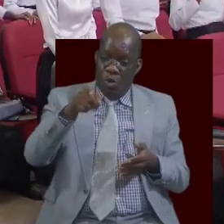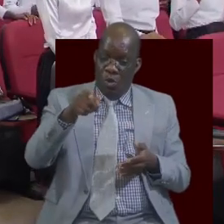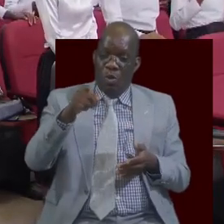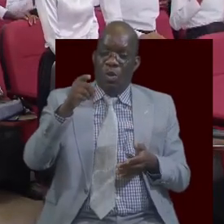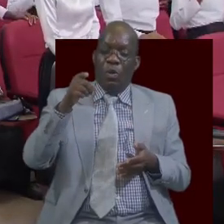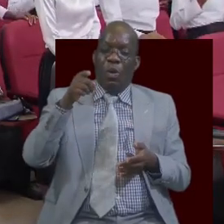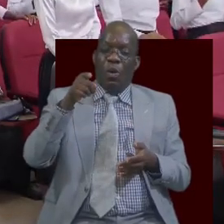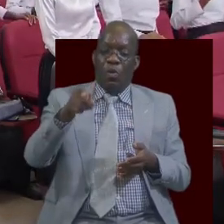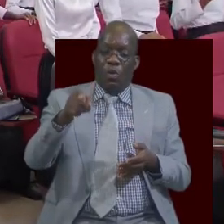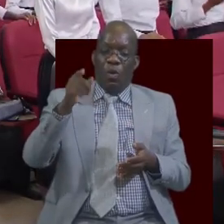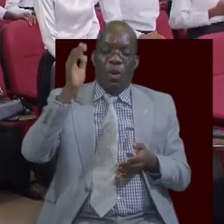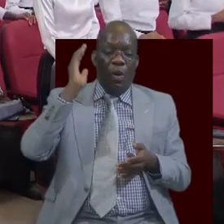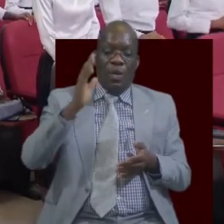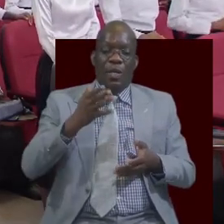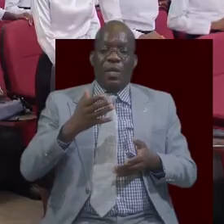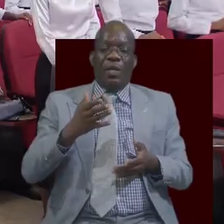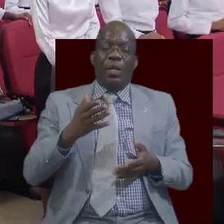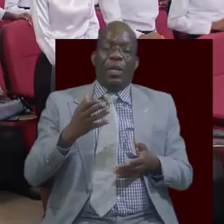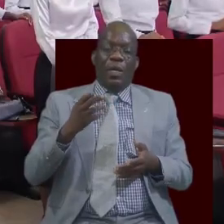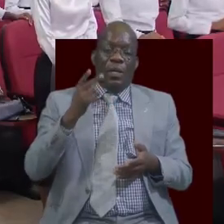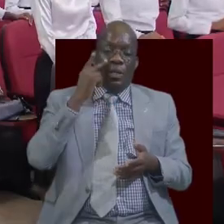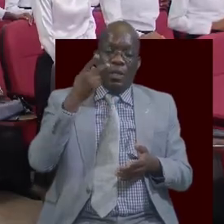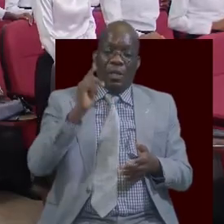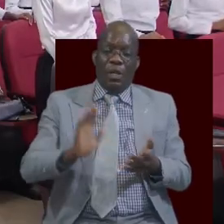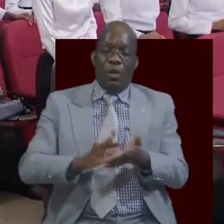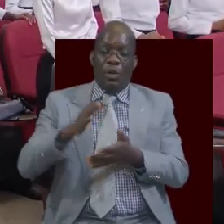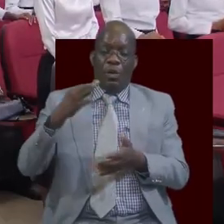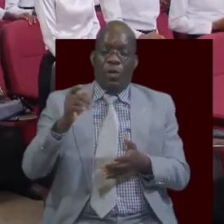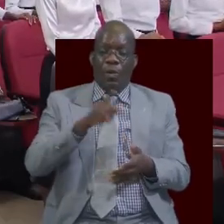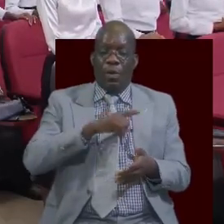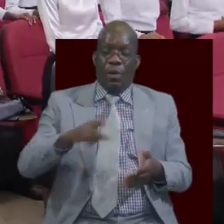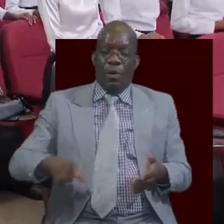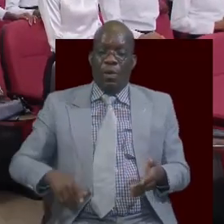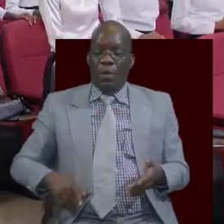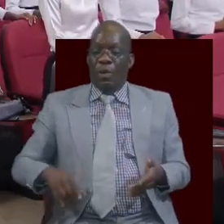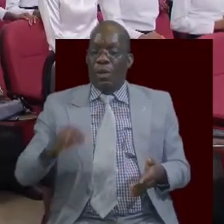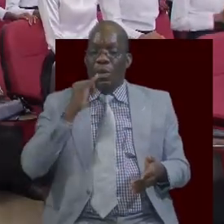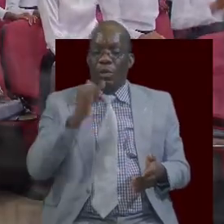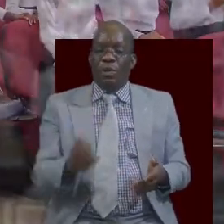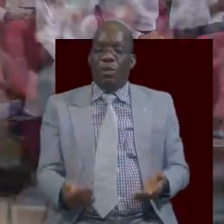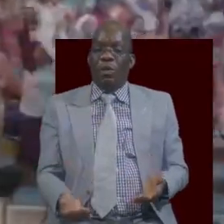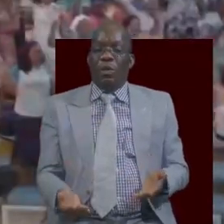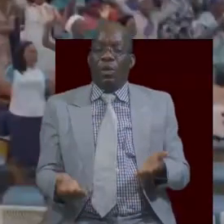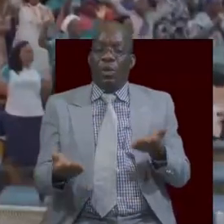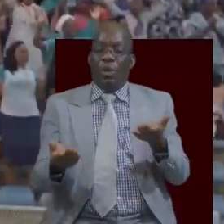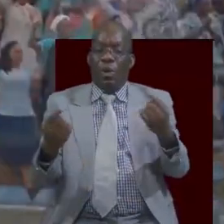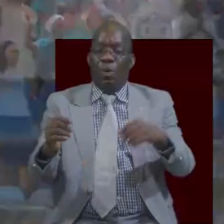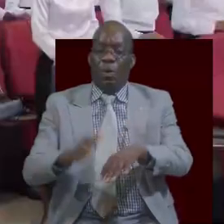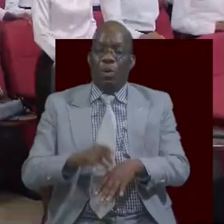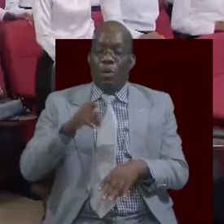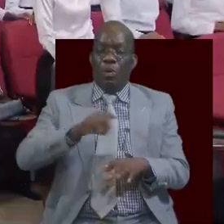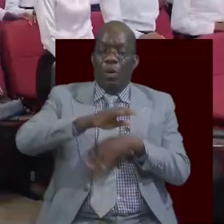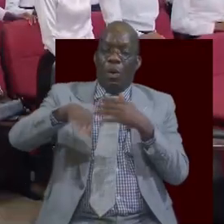shine. The glory of the Lord is risen upon you. All your darkness of